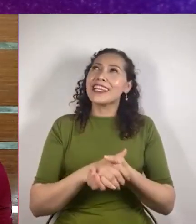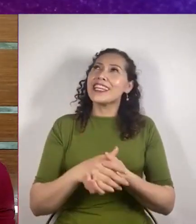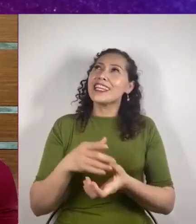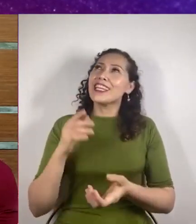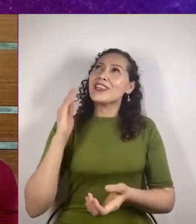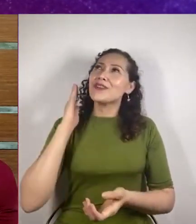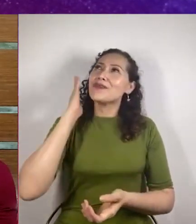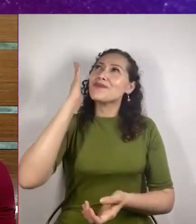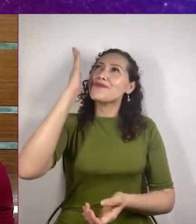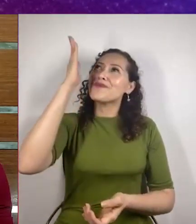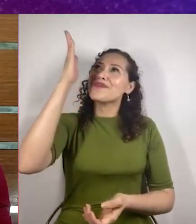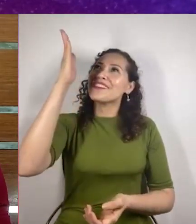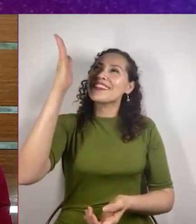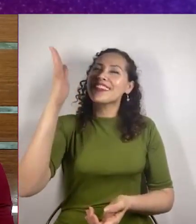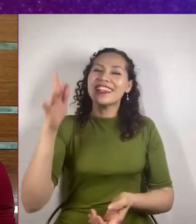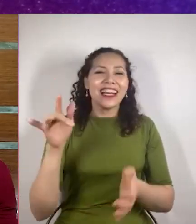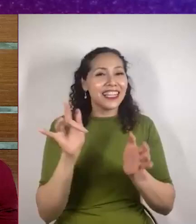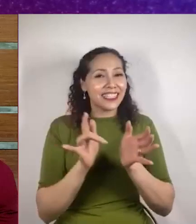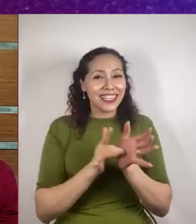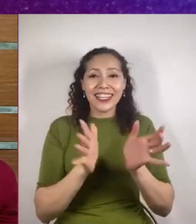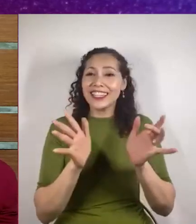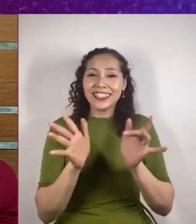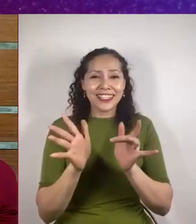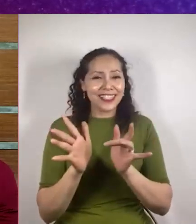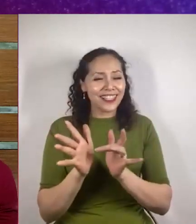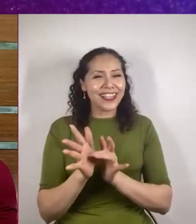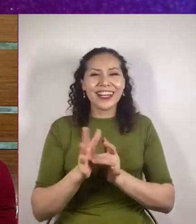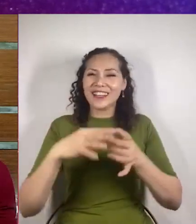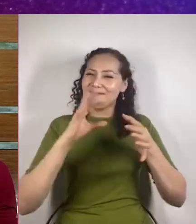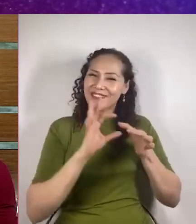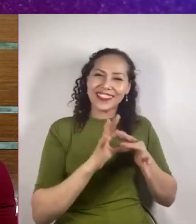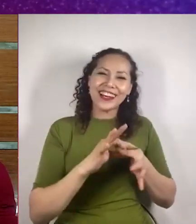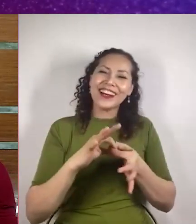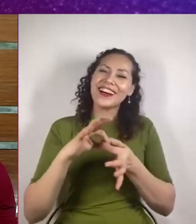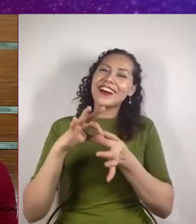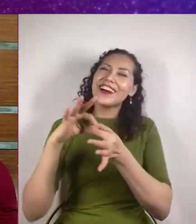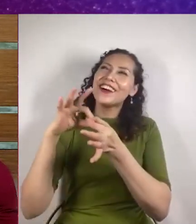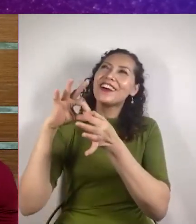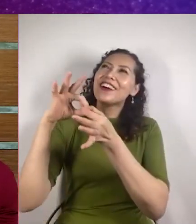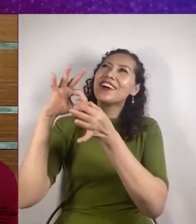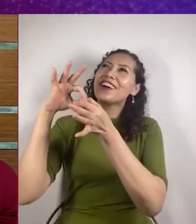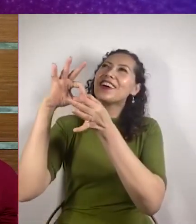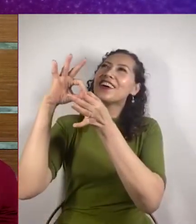believe in you, and Jesus, I